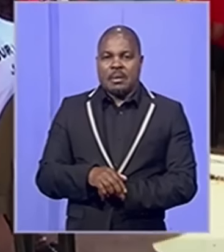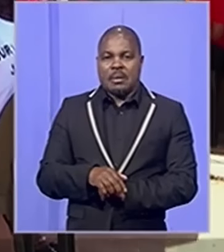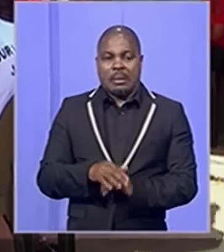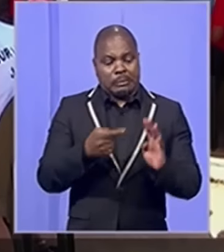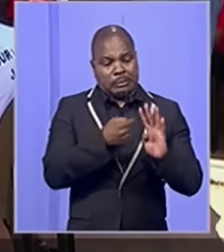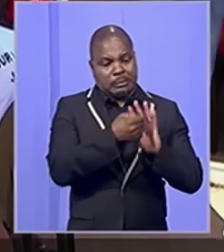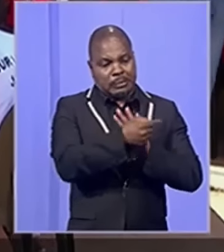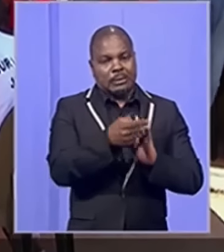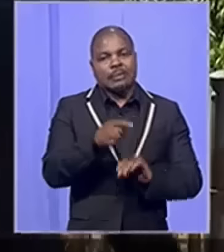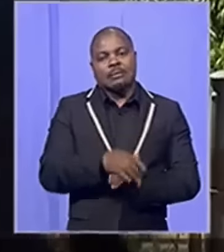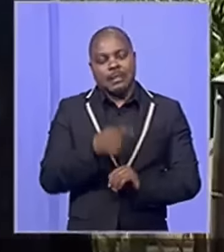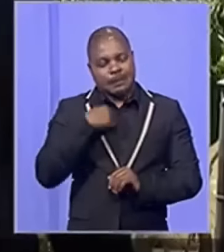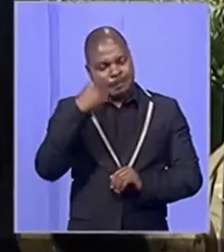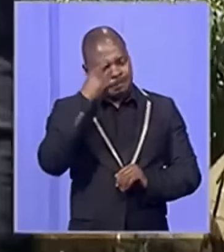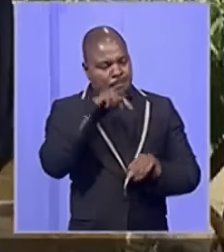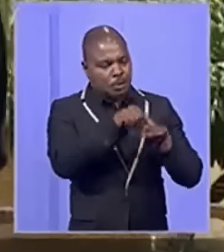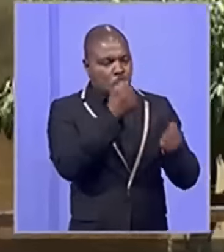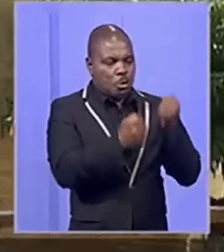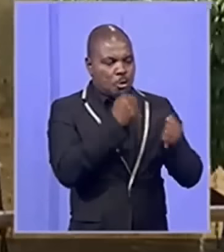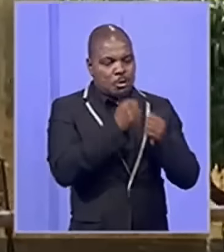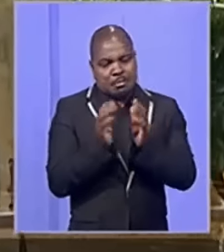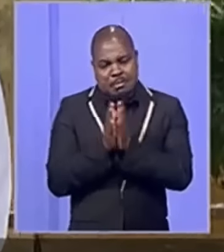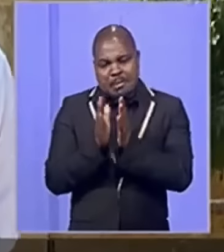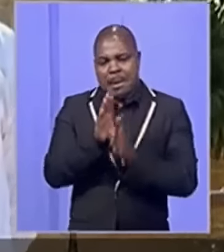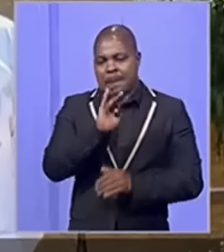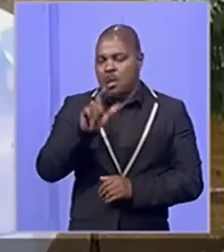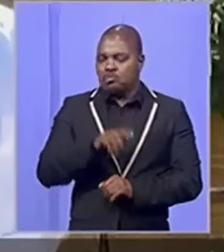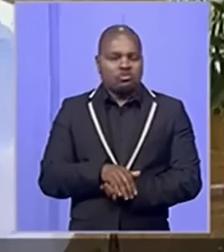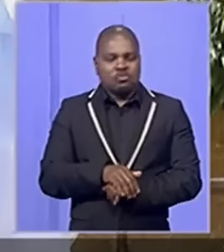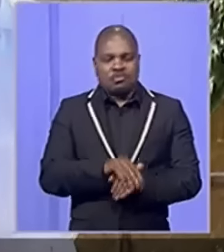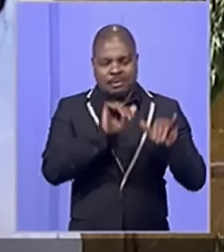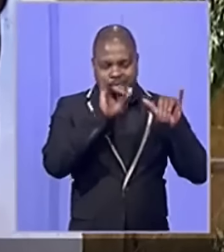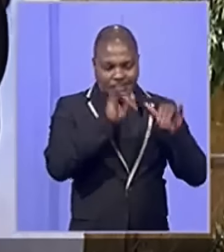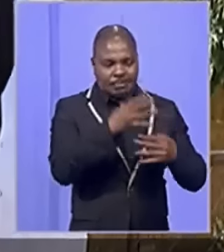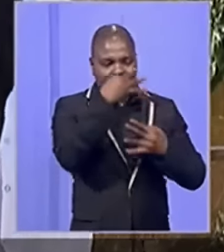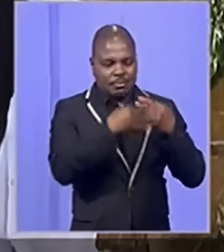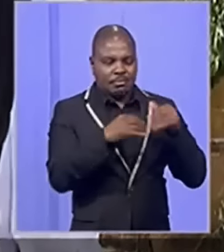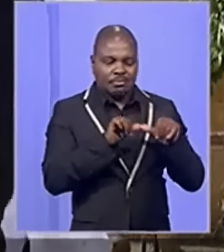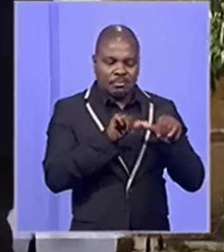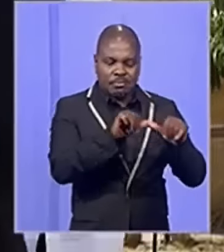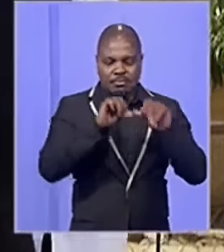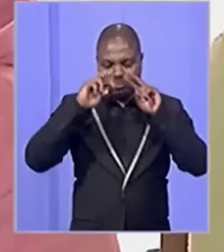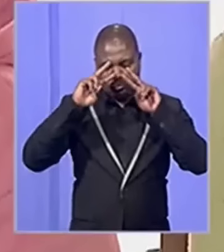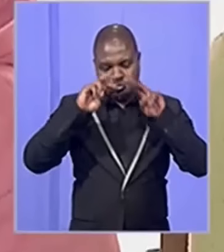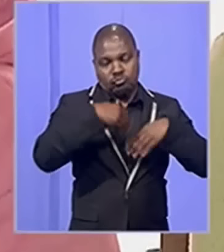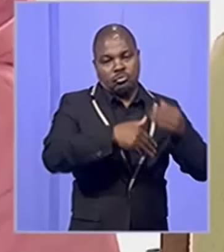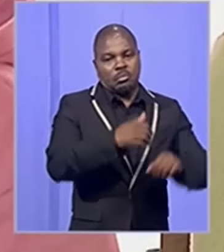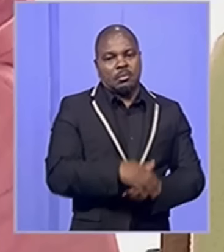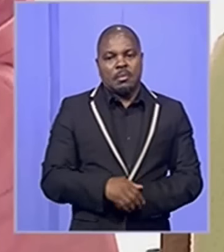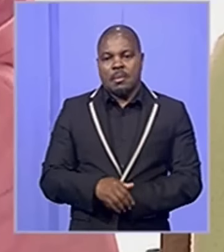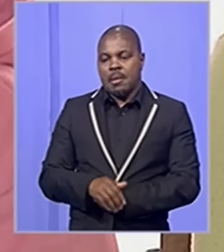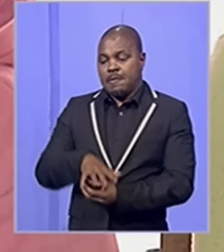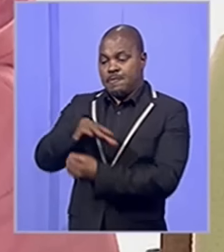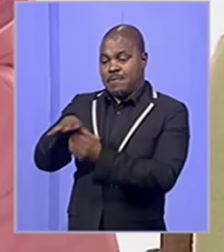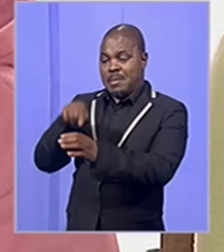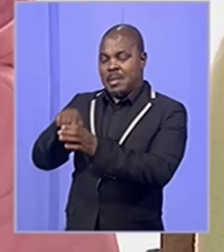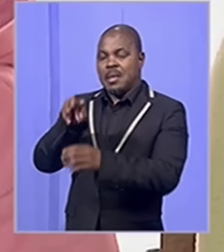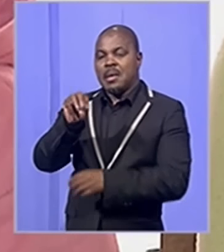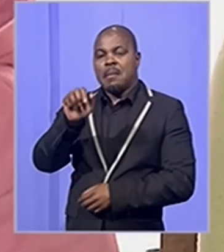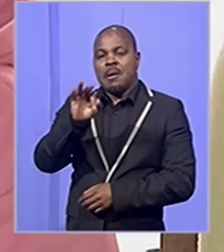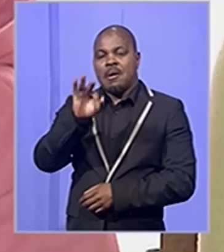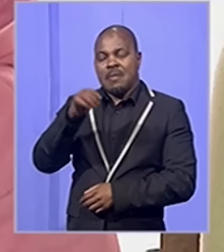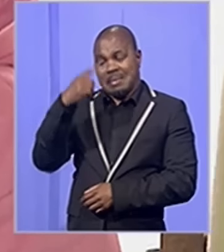sweditseng go se kope beili ba tla tswelela go nna mo ntlolefitshwaneng fa dipatlisiso di tsweletse. Ba lelapa la ga Mafa ba dumela fa go